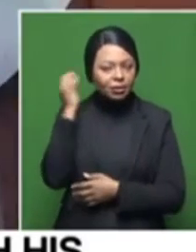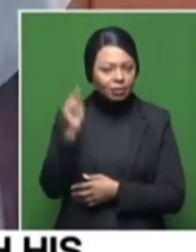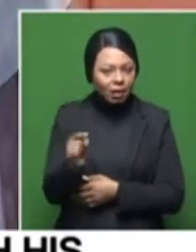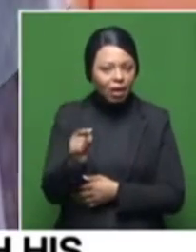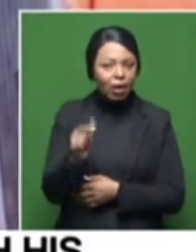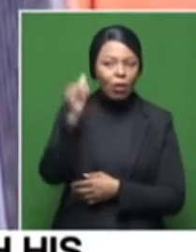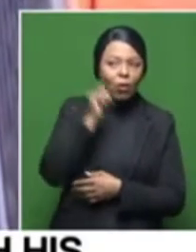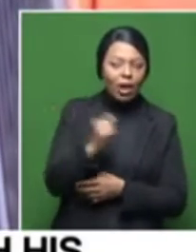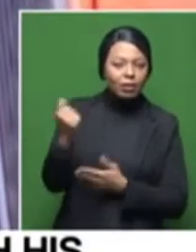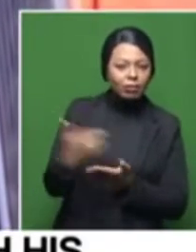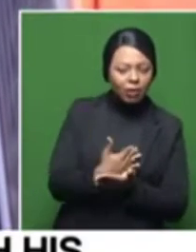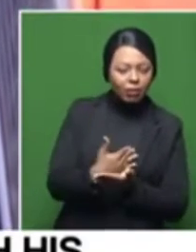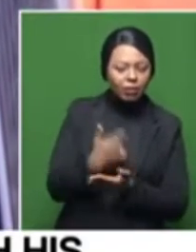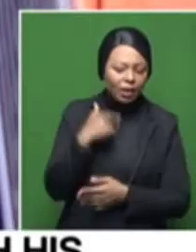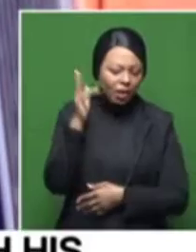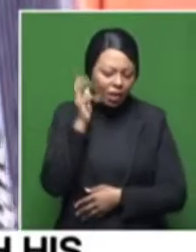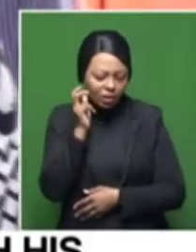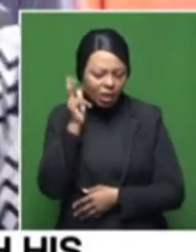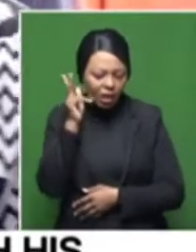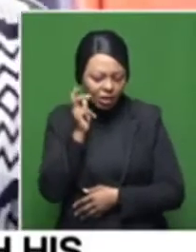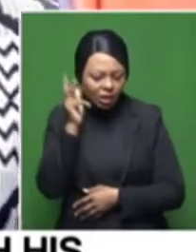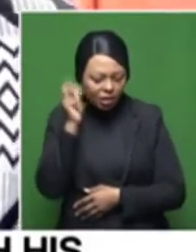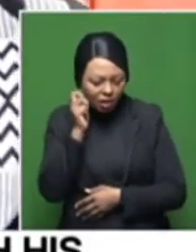seconds of listening to the song, I knew that this is